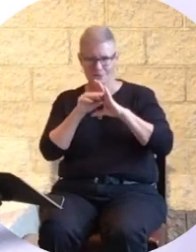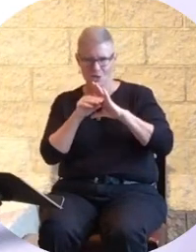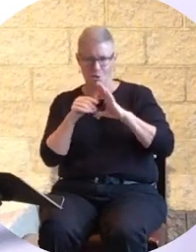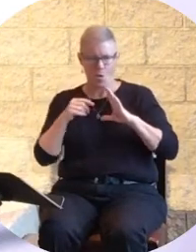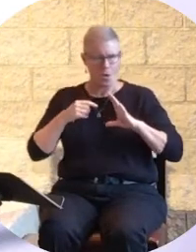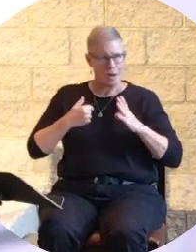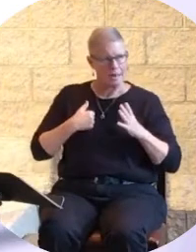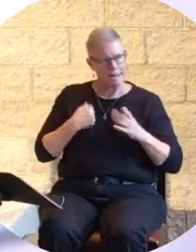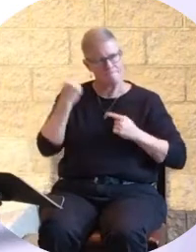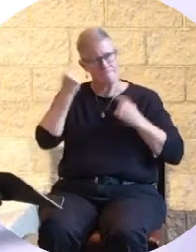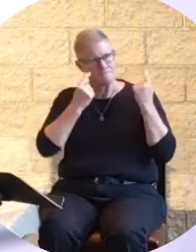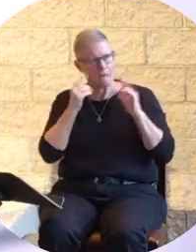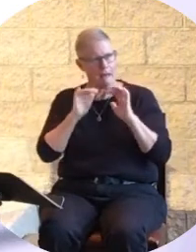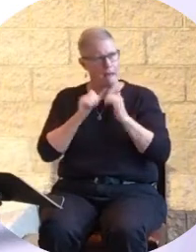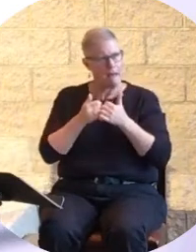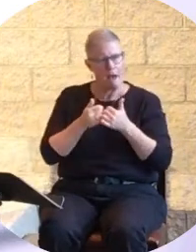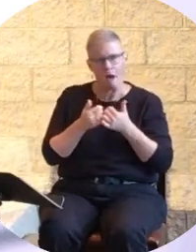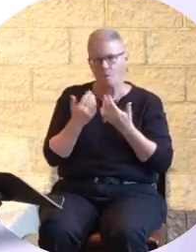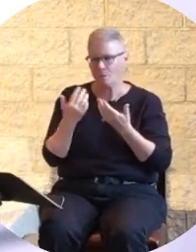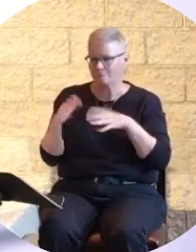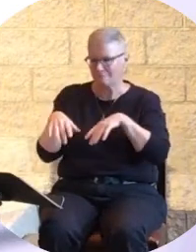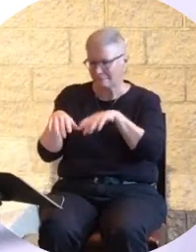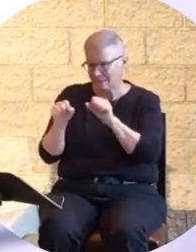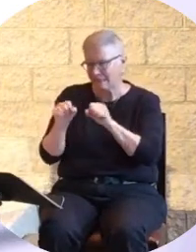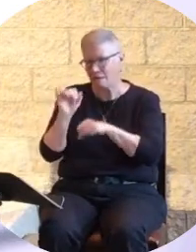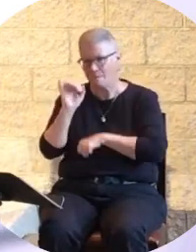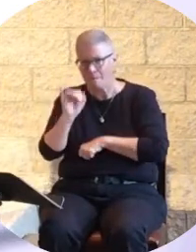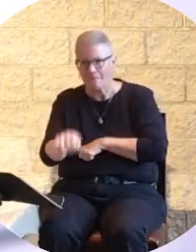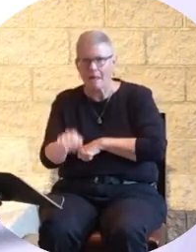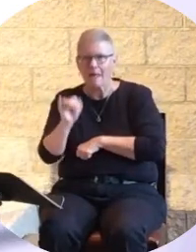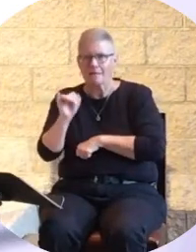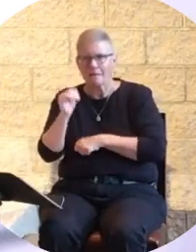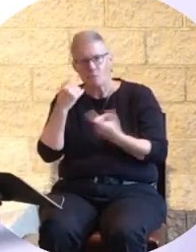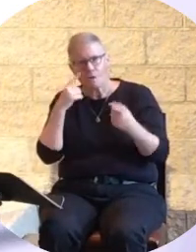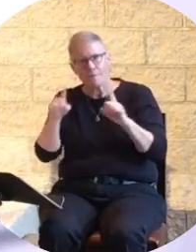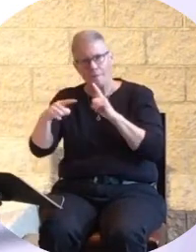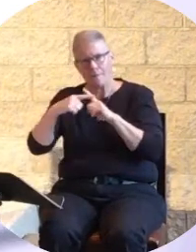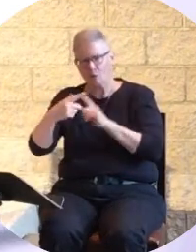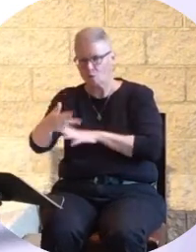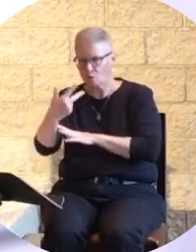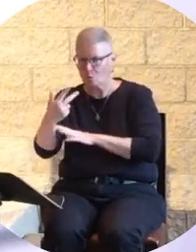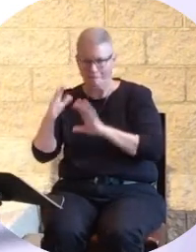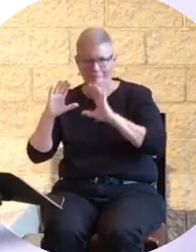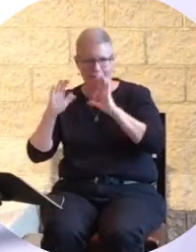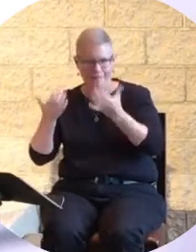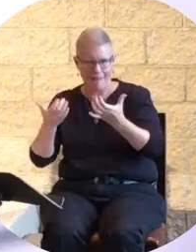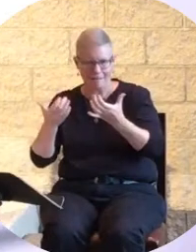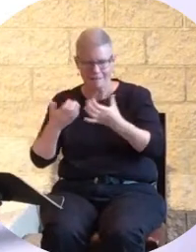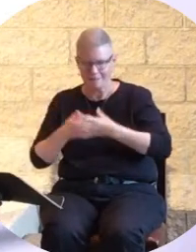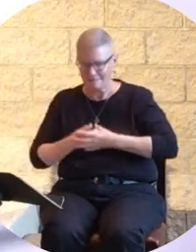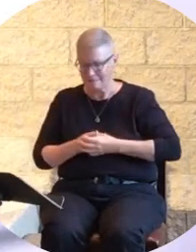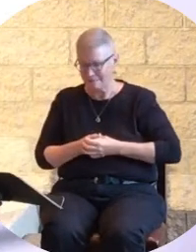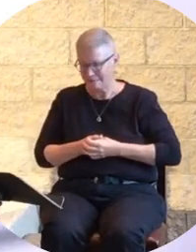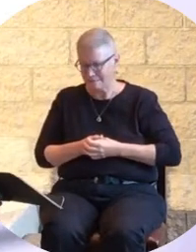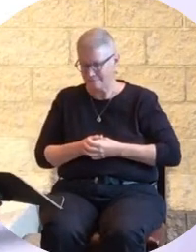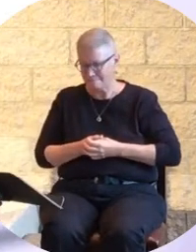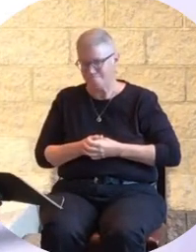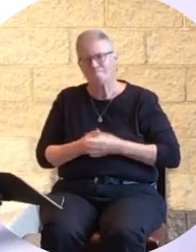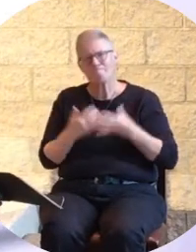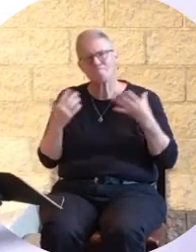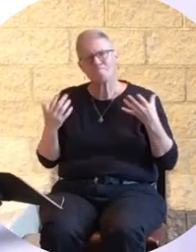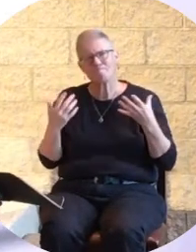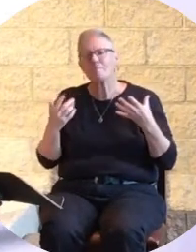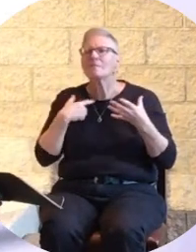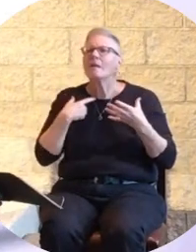Morrissey's Prosperity Plus 3, Living Full Spectrum Wealth, what came to me was the clarity that I